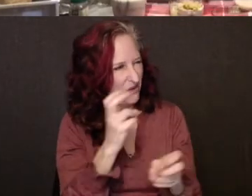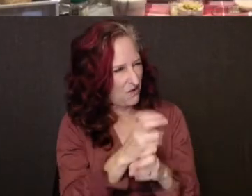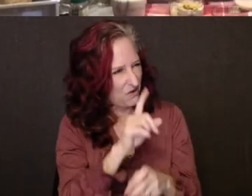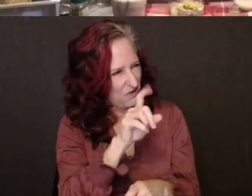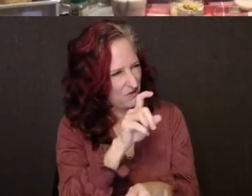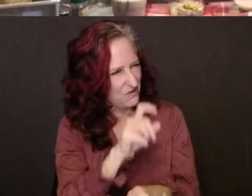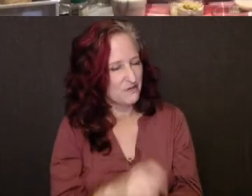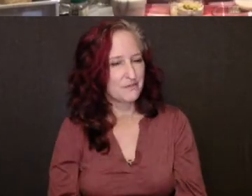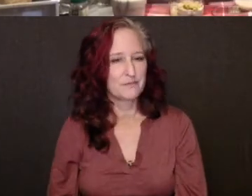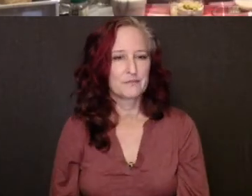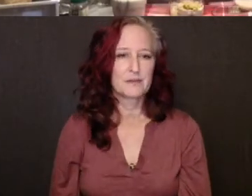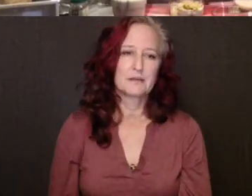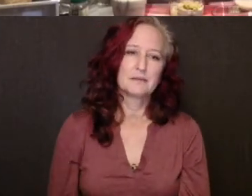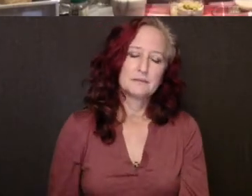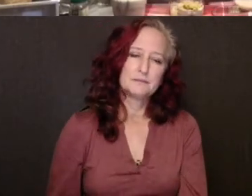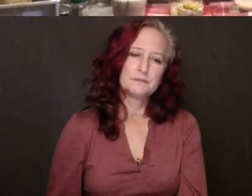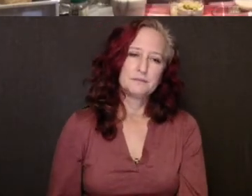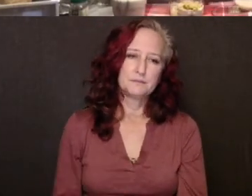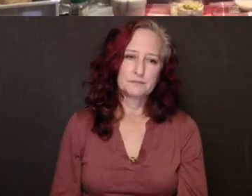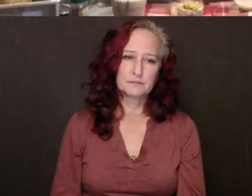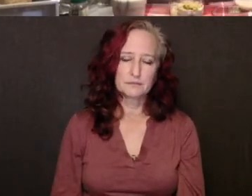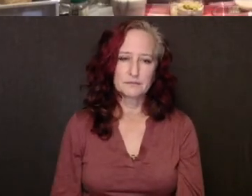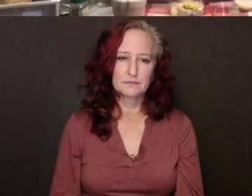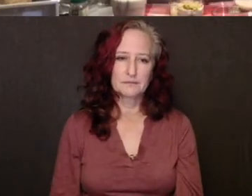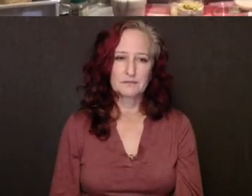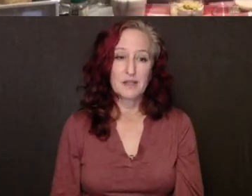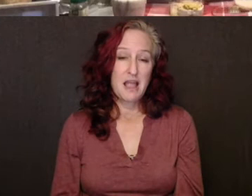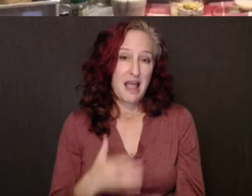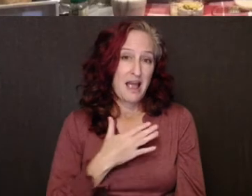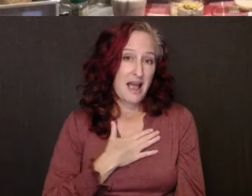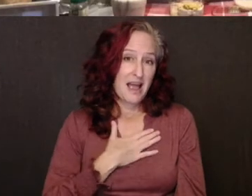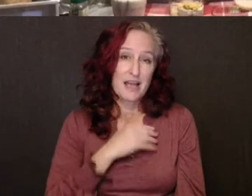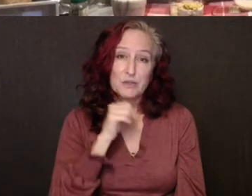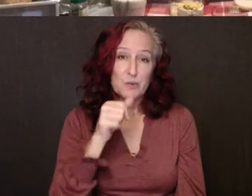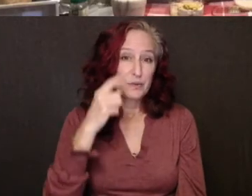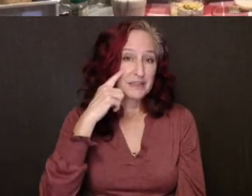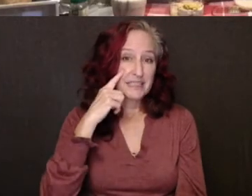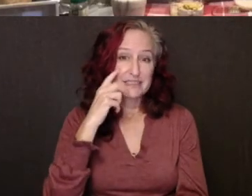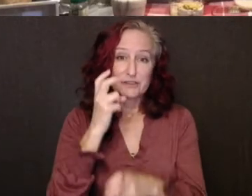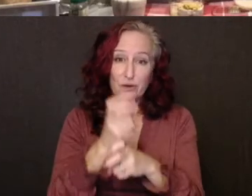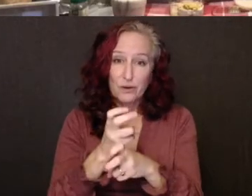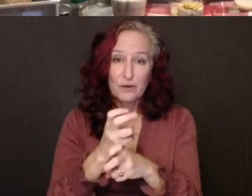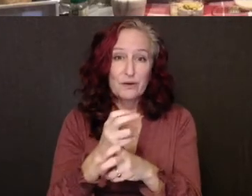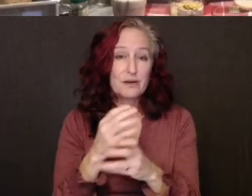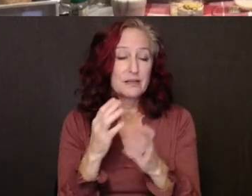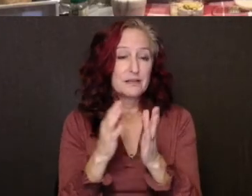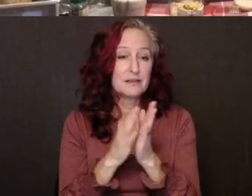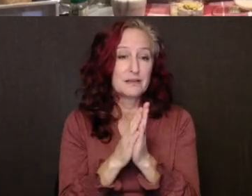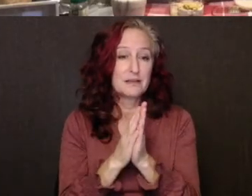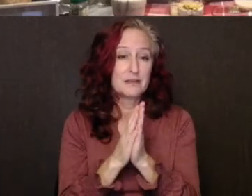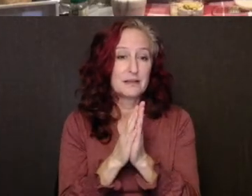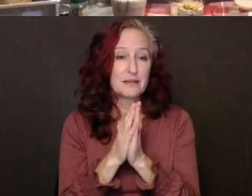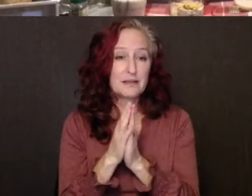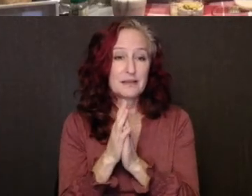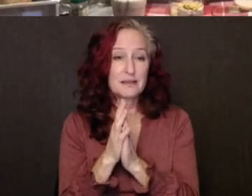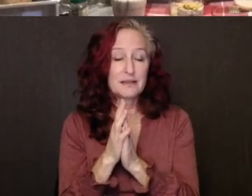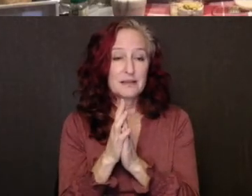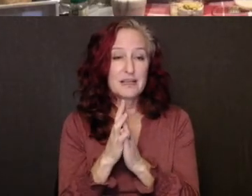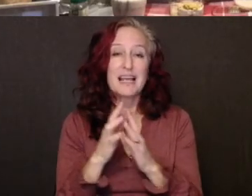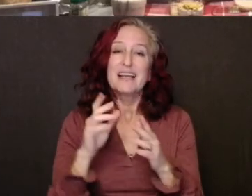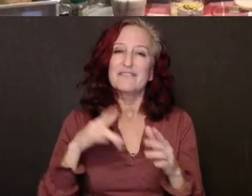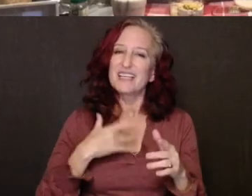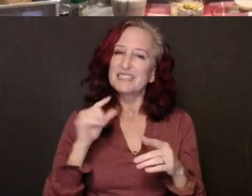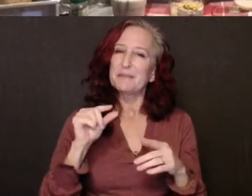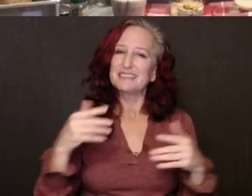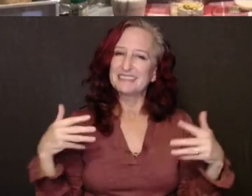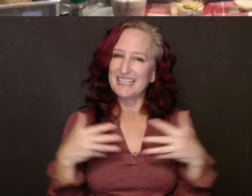it easy, or is it extremely difficult to just take a regular cake recipe that you see out of